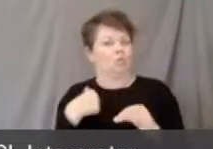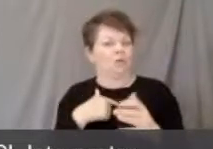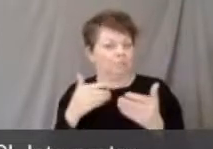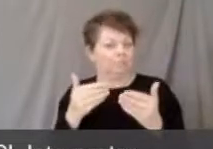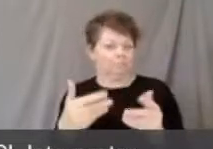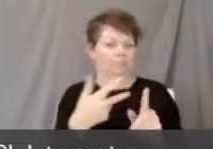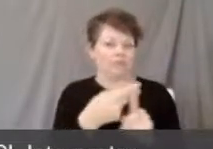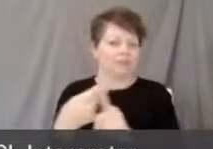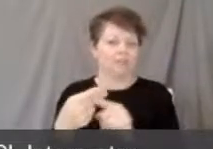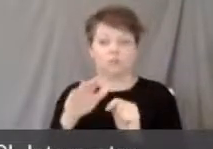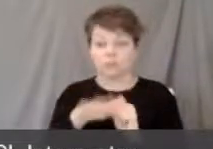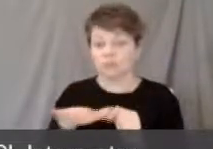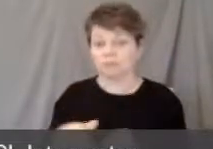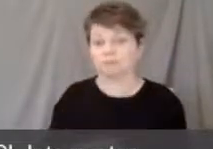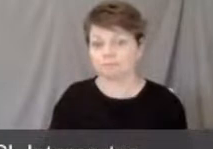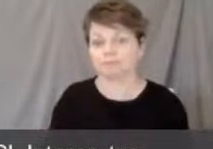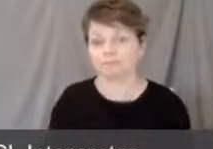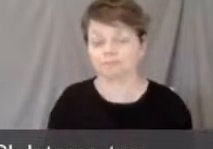please.